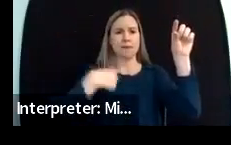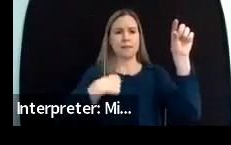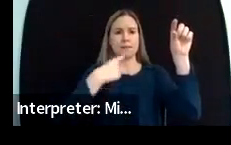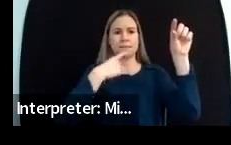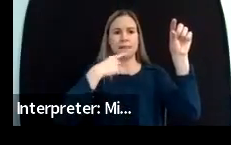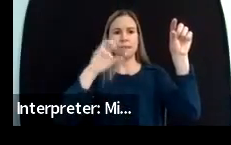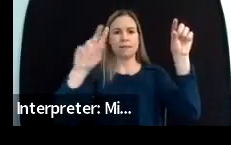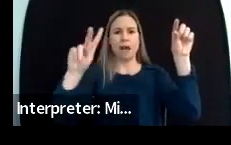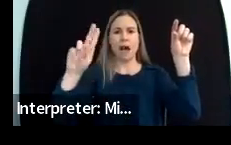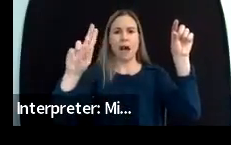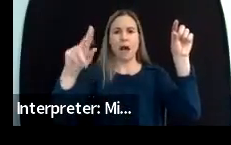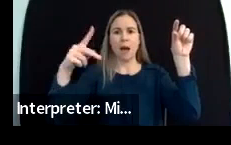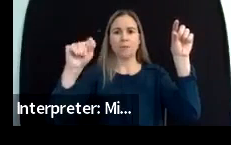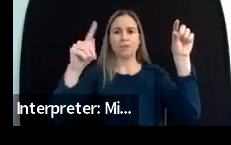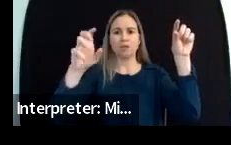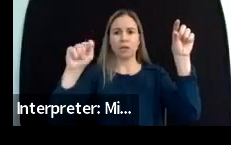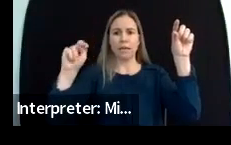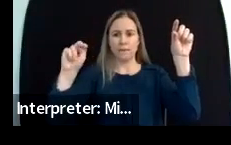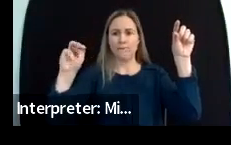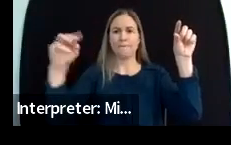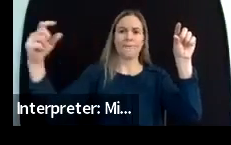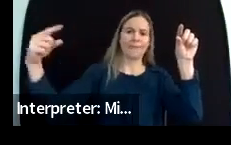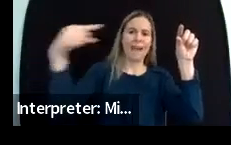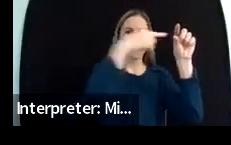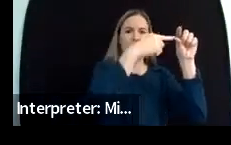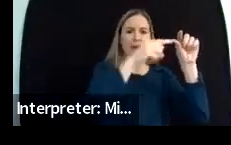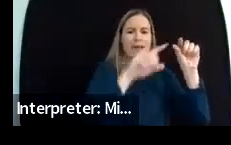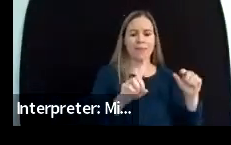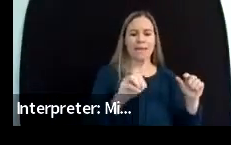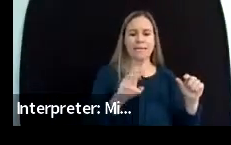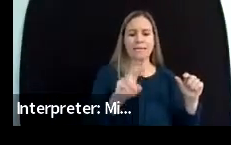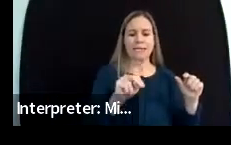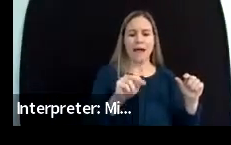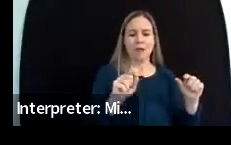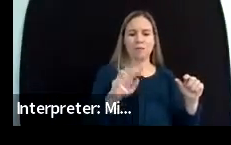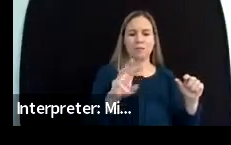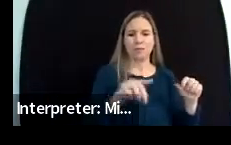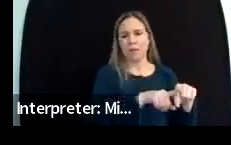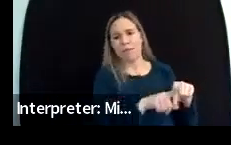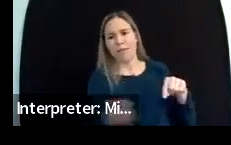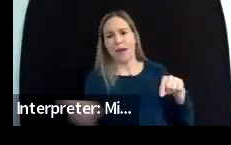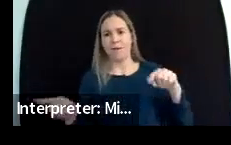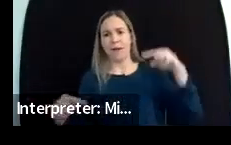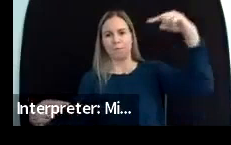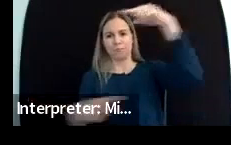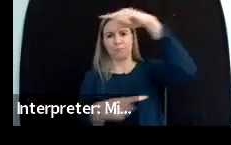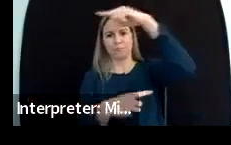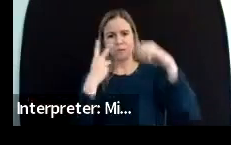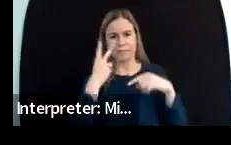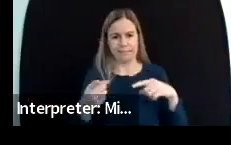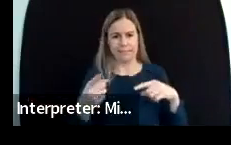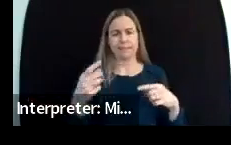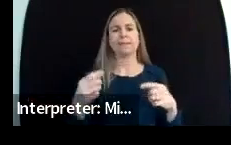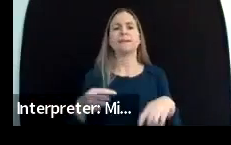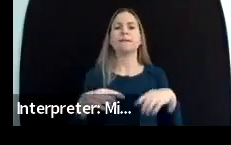to the left and goes to downstream. And when we think about social determinants of health specifically, we're often talking